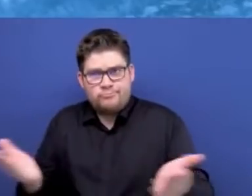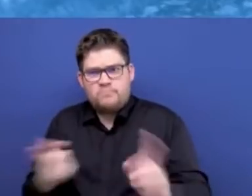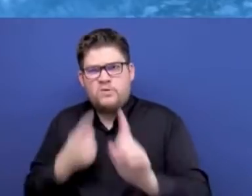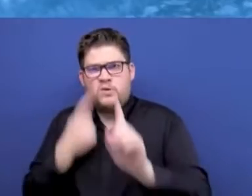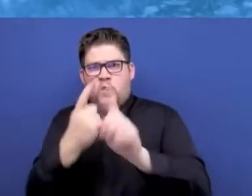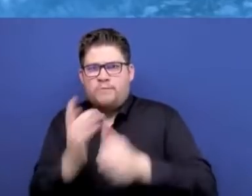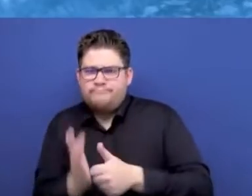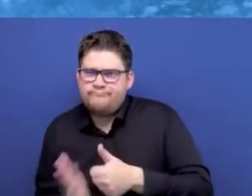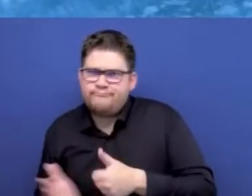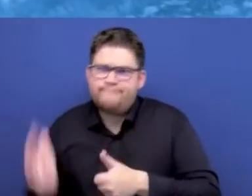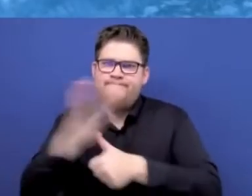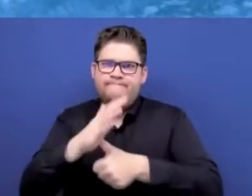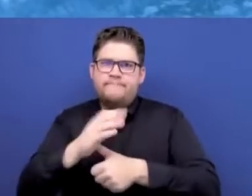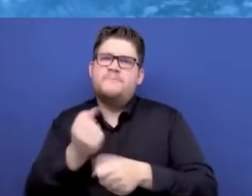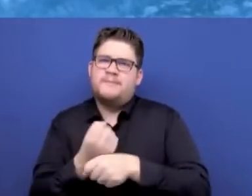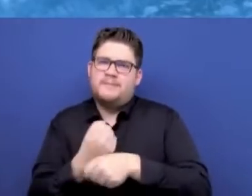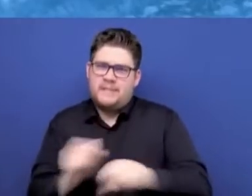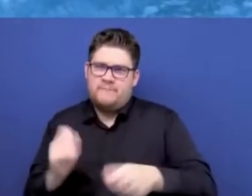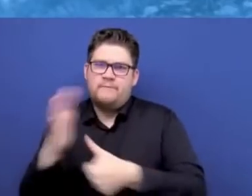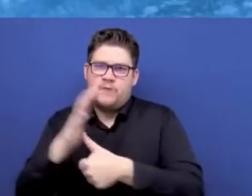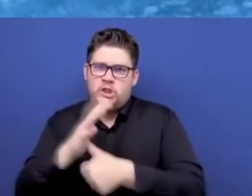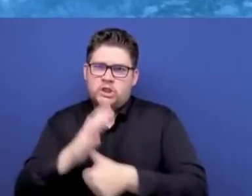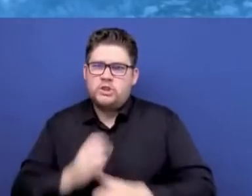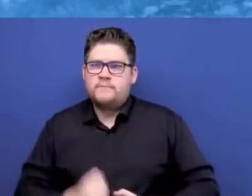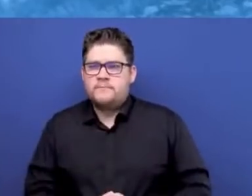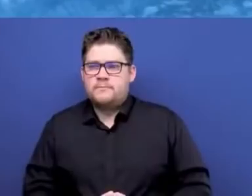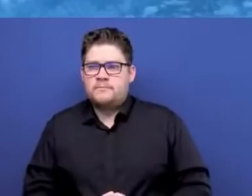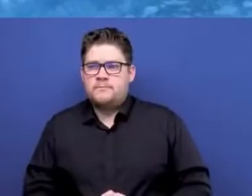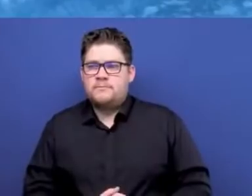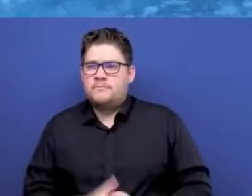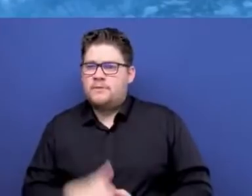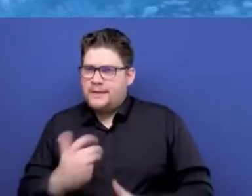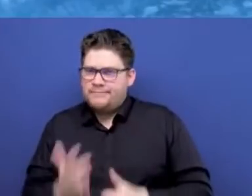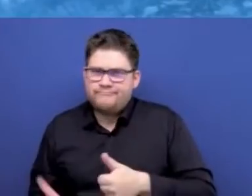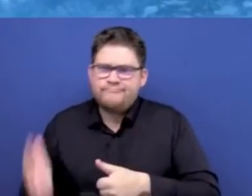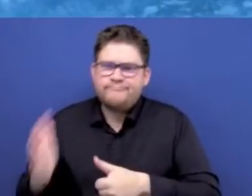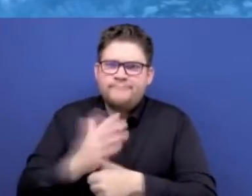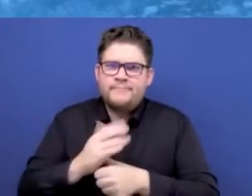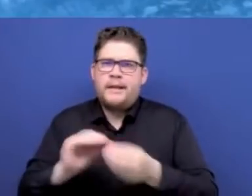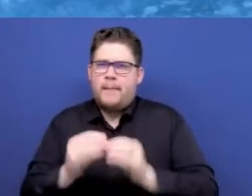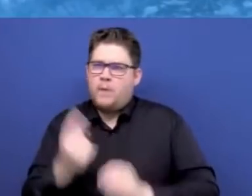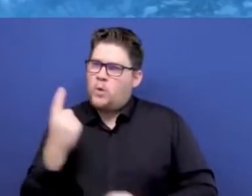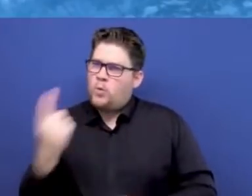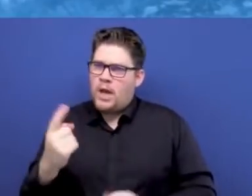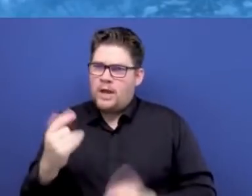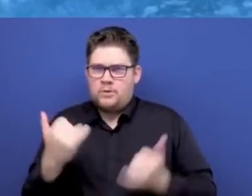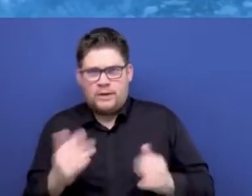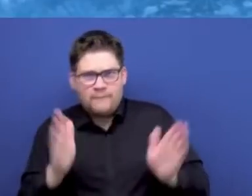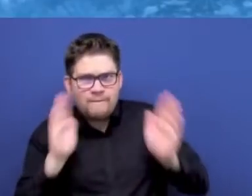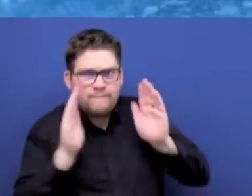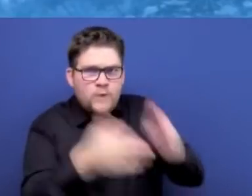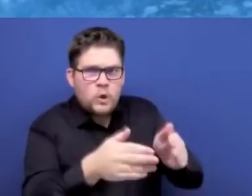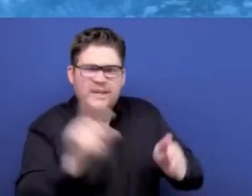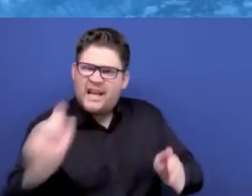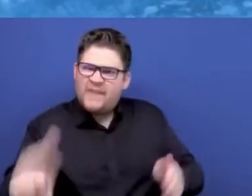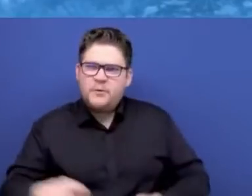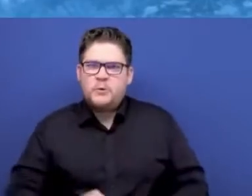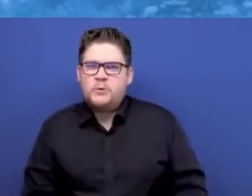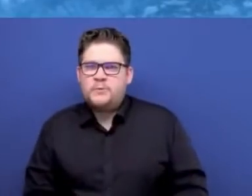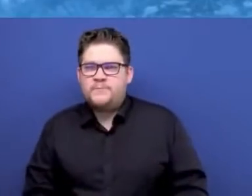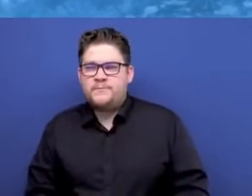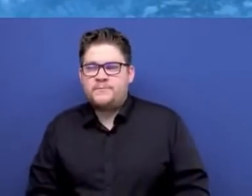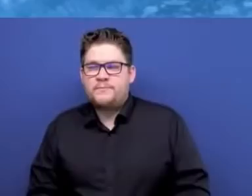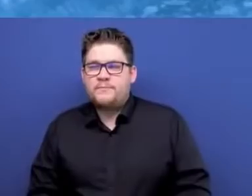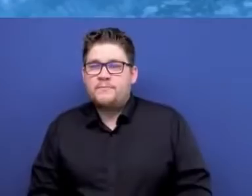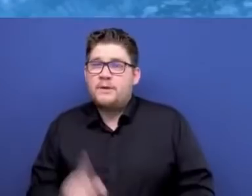us, that is the #1 priority. And so it does put a lot of stress in the system for my staff when they know that people